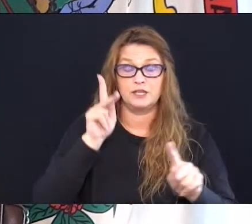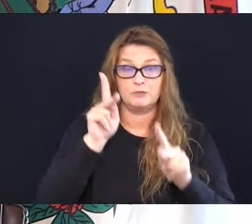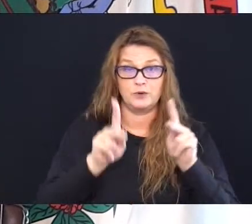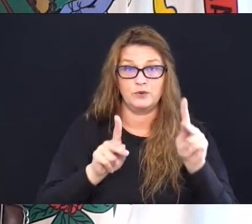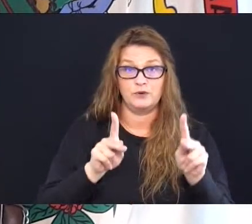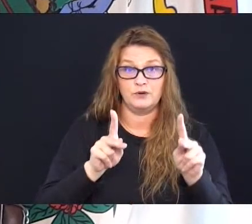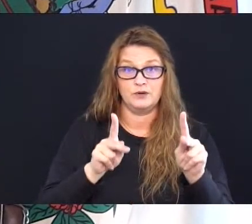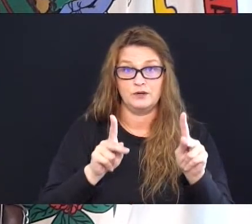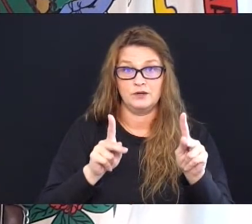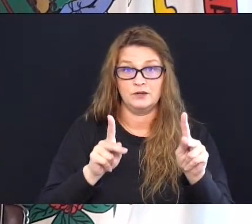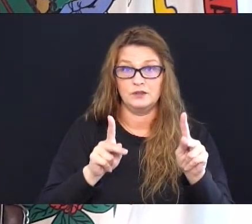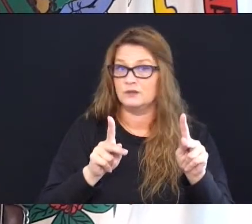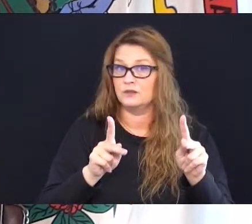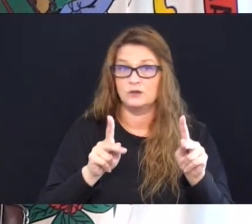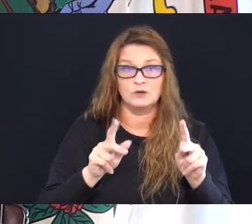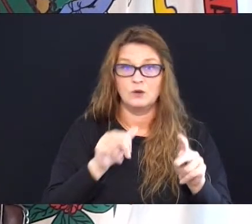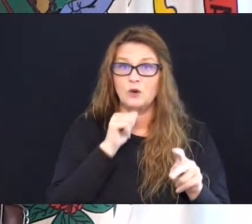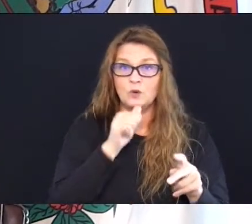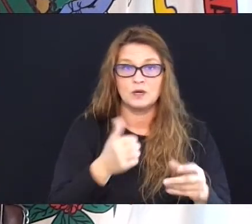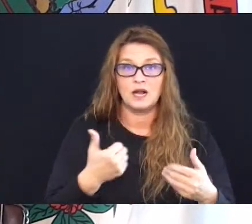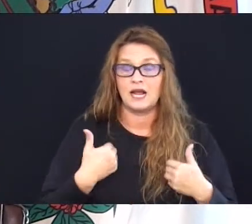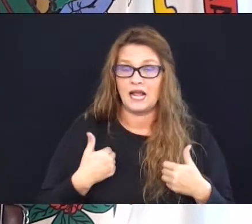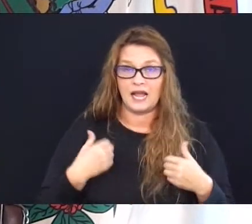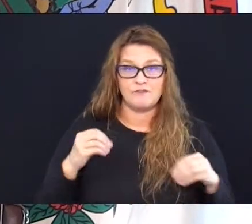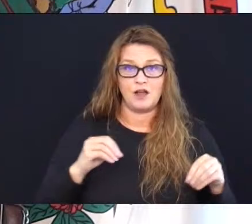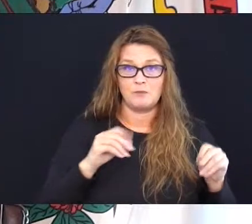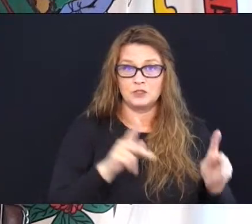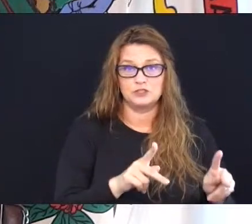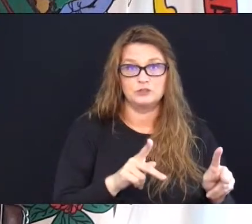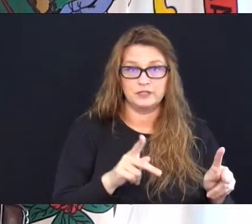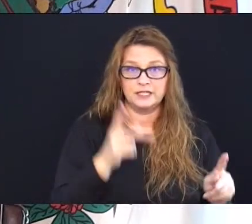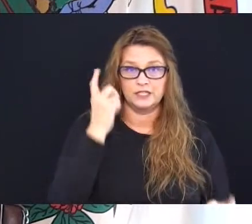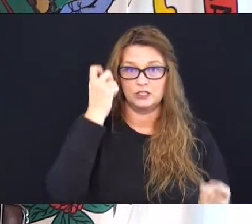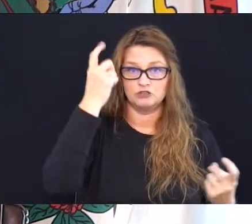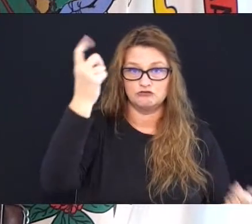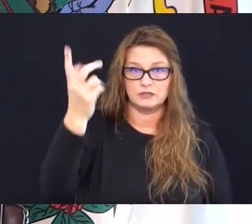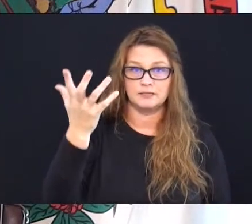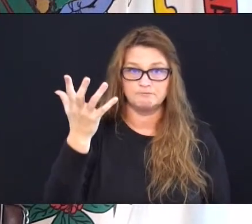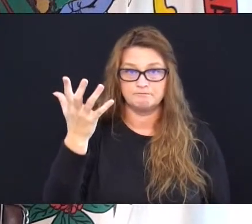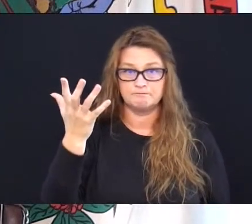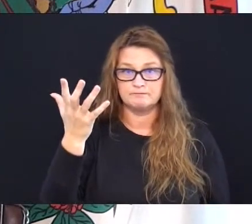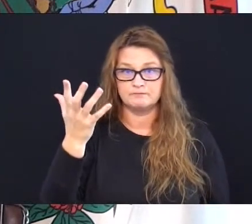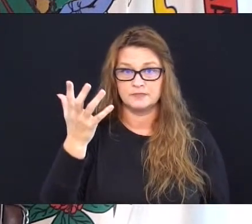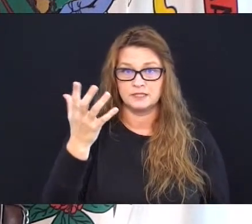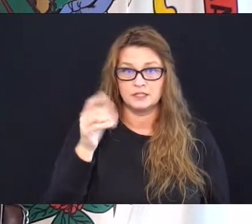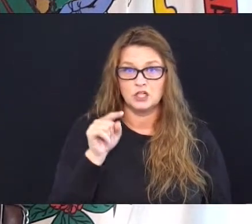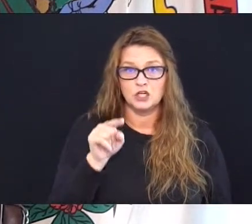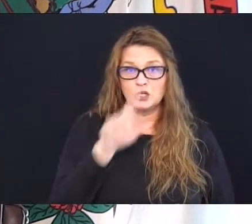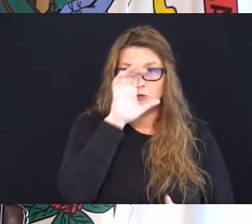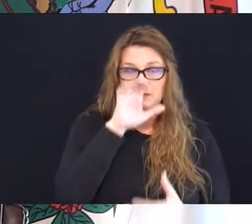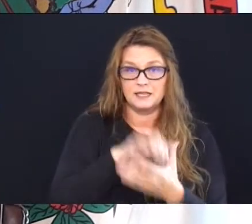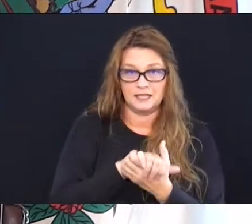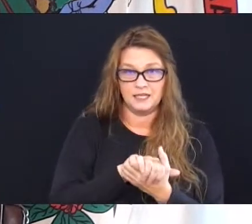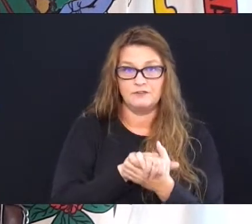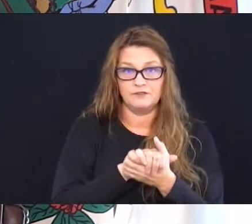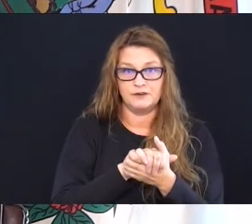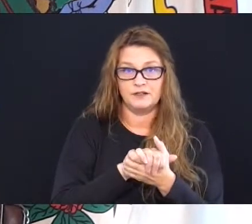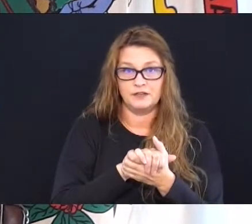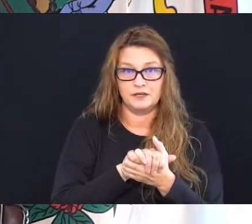us too, aren't going to have the opportunity to have the dreams. Absolutely, if you believe